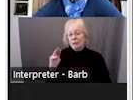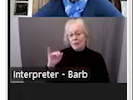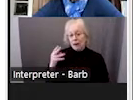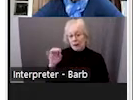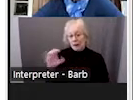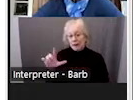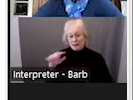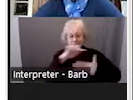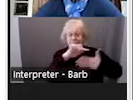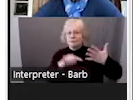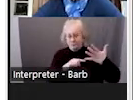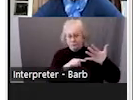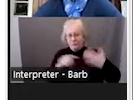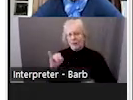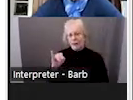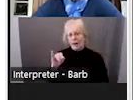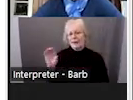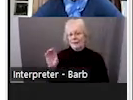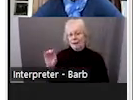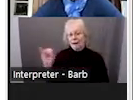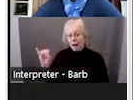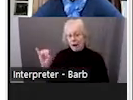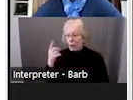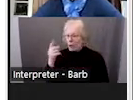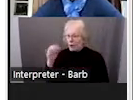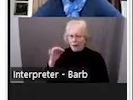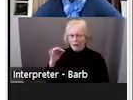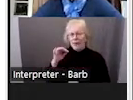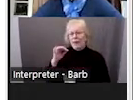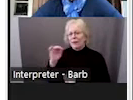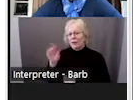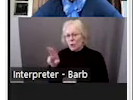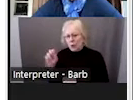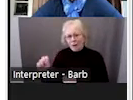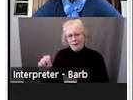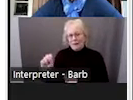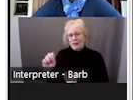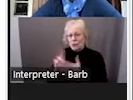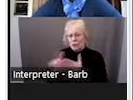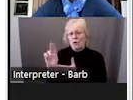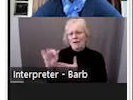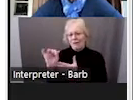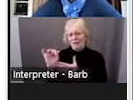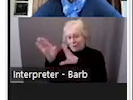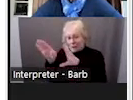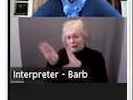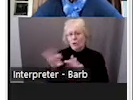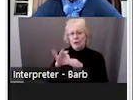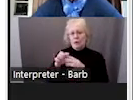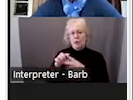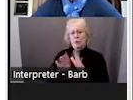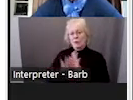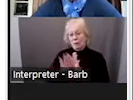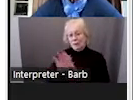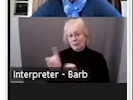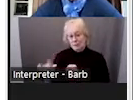Minnesota. ICI is one of the nation's university centers of excellence on developmental disabilities.